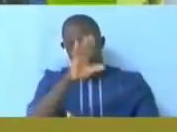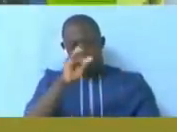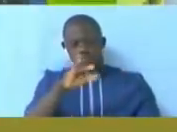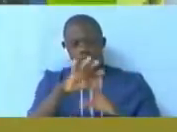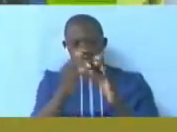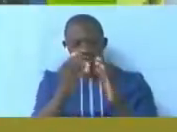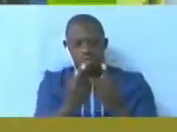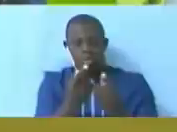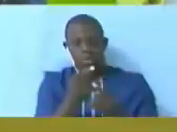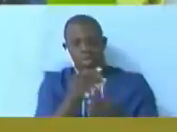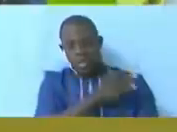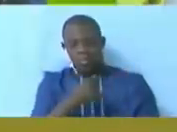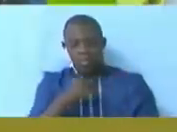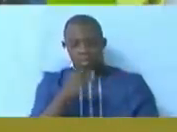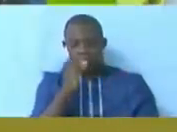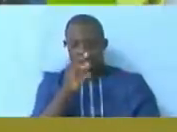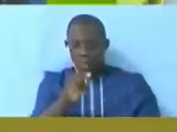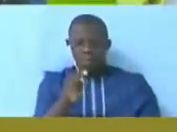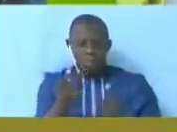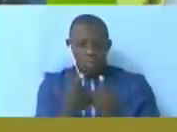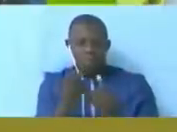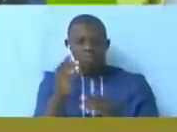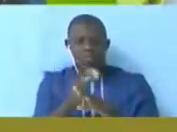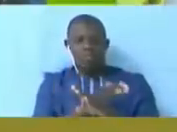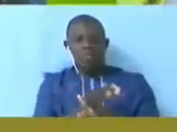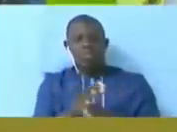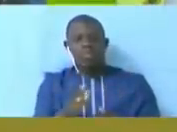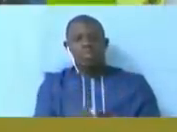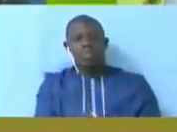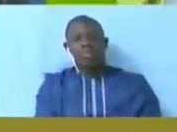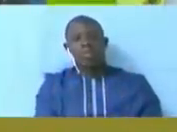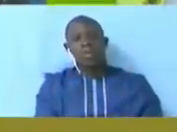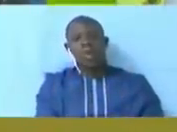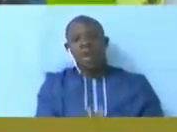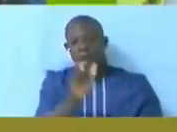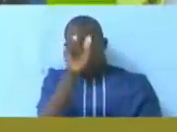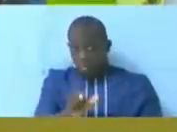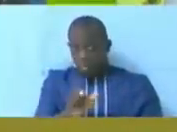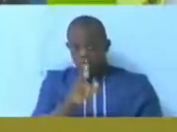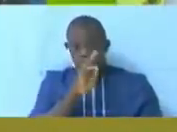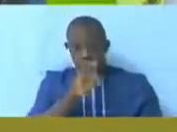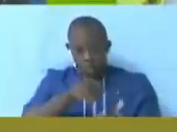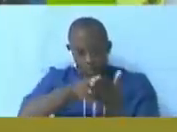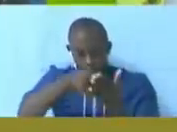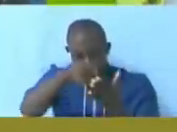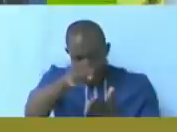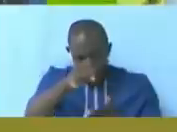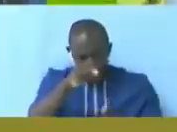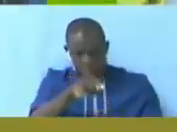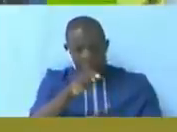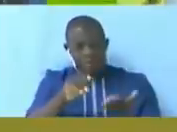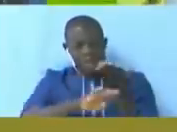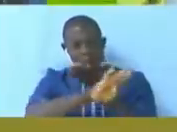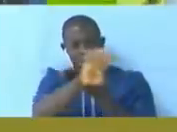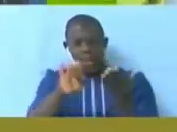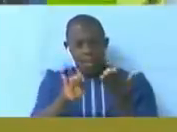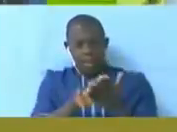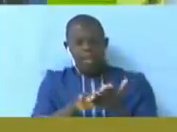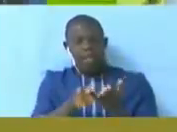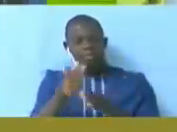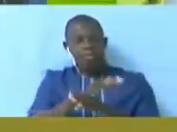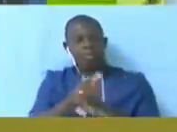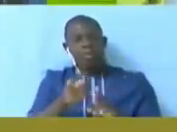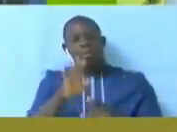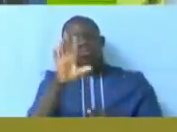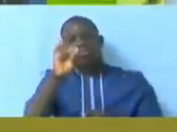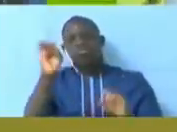But ngani mfo? That Abdullah Conte who bought this land. Ning Abdullah Conte ning me alonko atile ning keno ning fsang. Was not